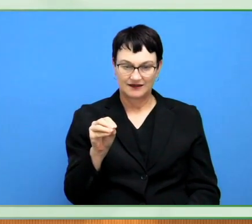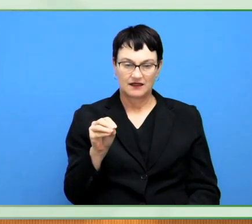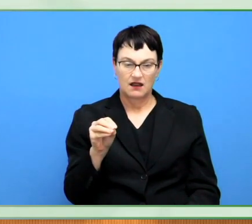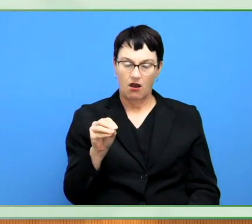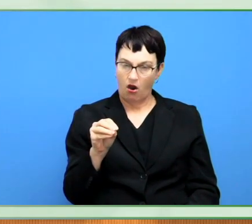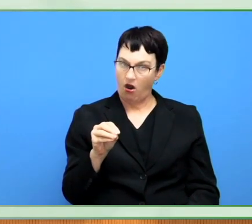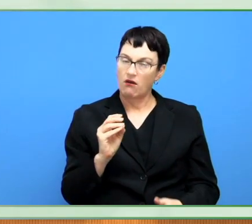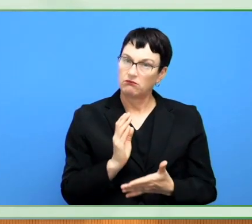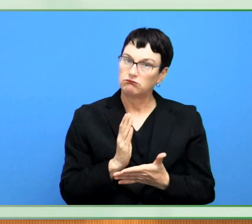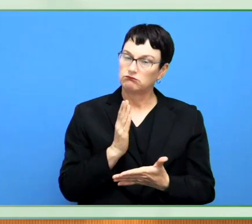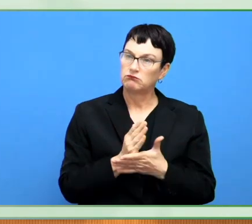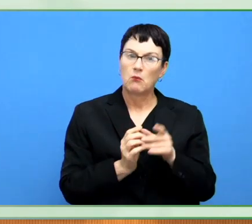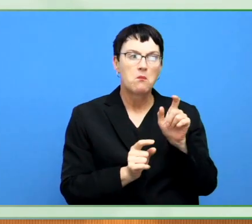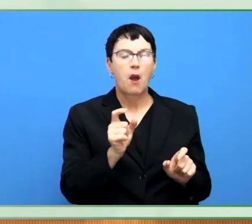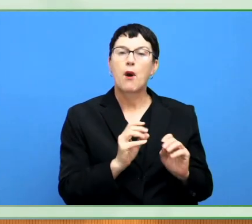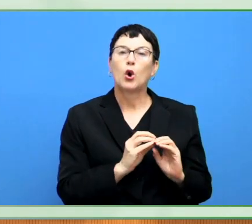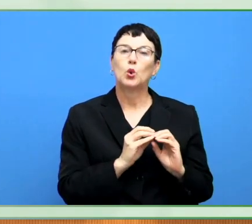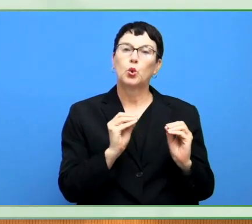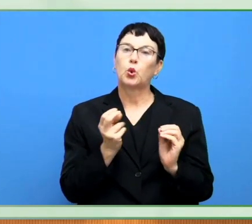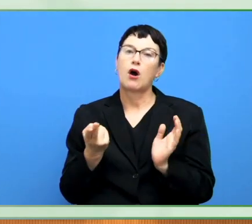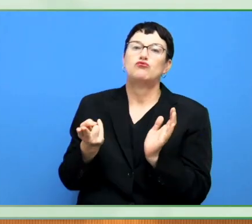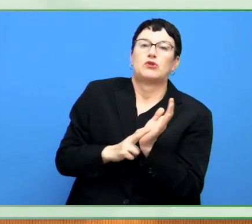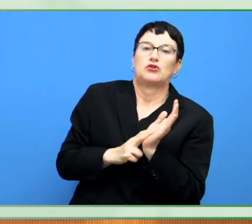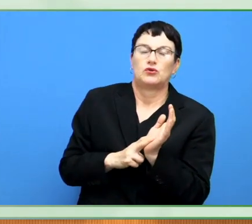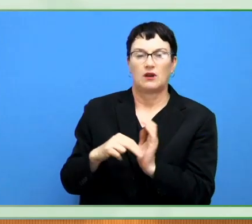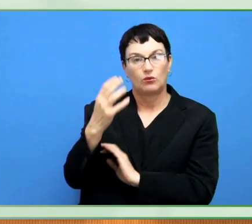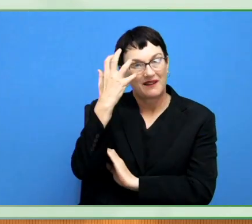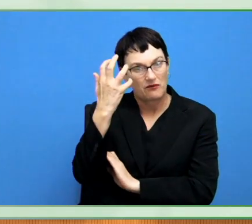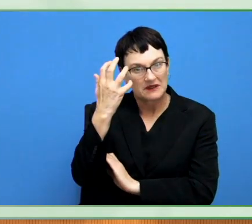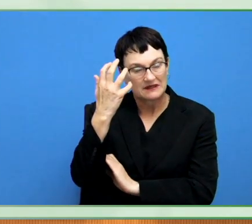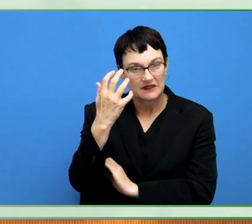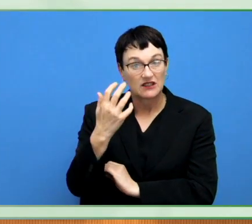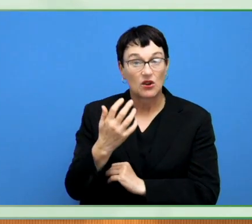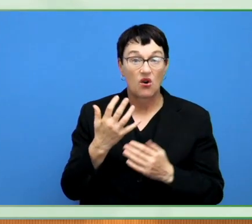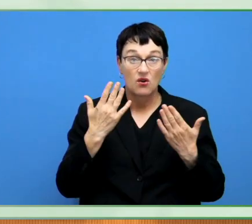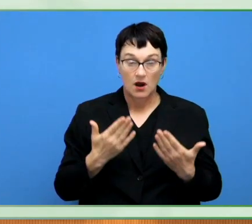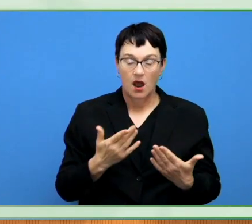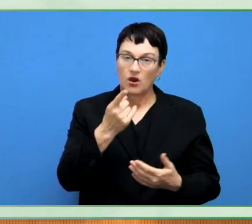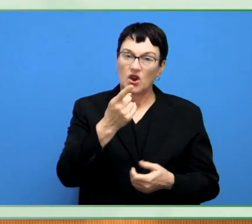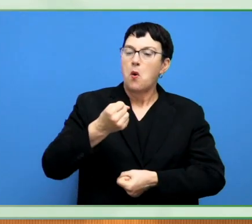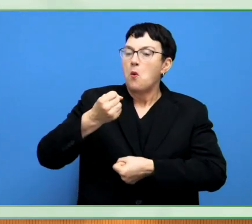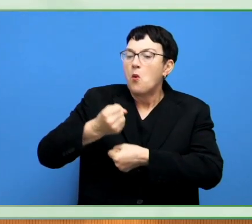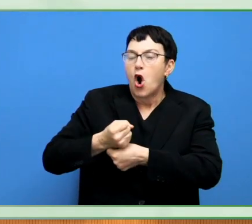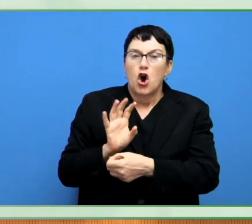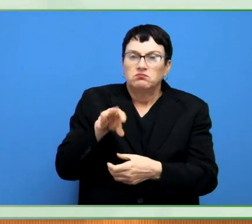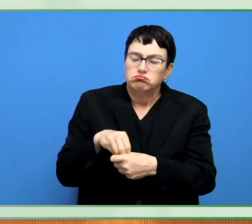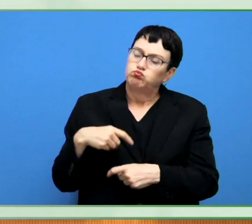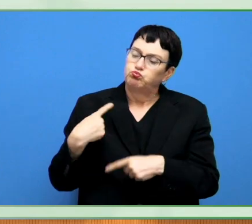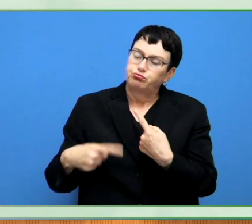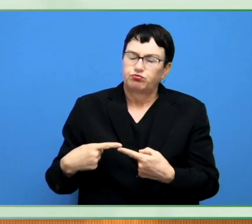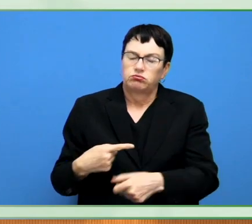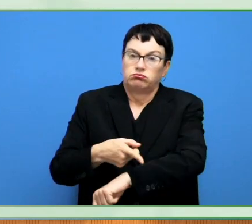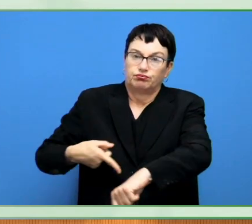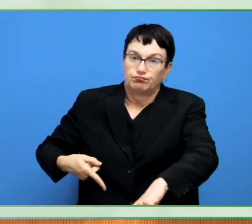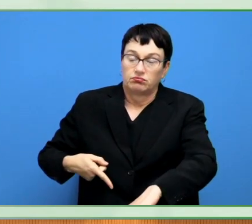Labor. So what actually happens is, if you get to lose your hand into a work-related scenario, you're not going to have any insurance at all.